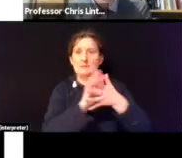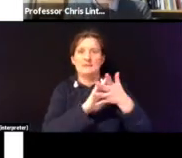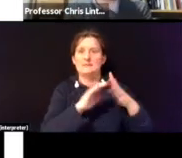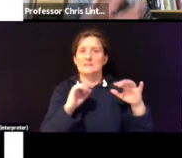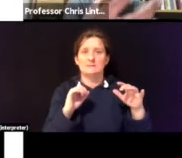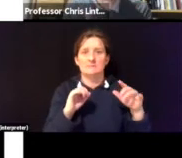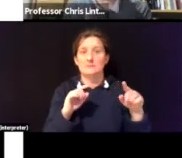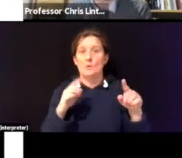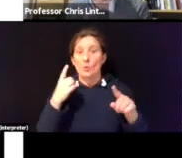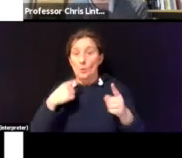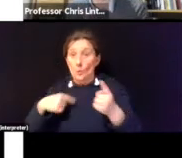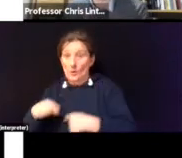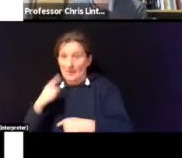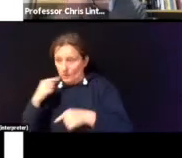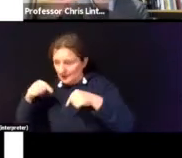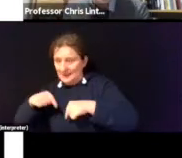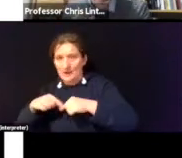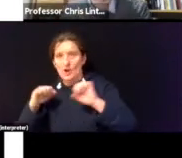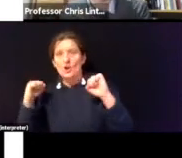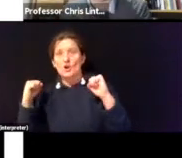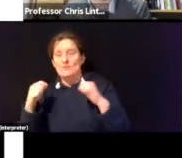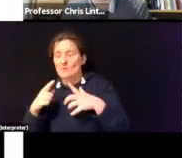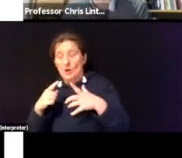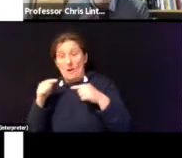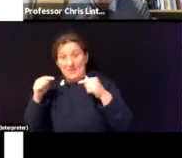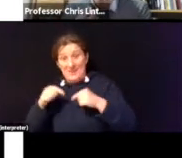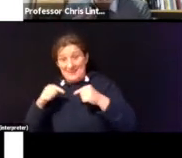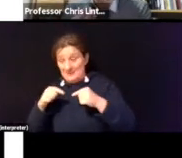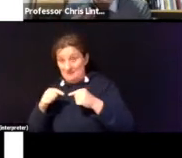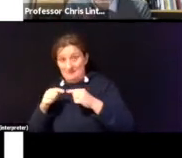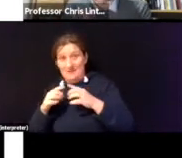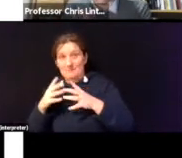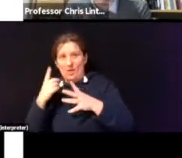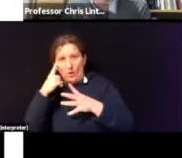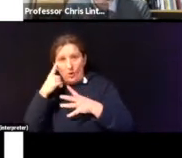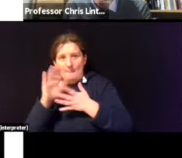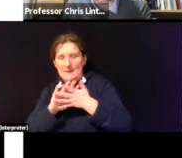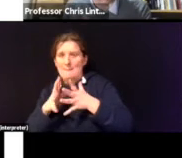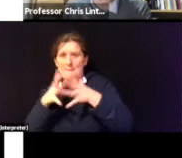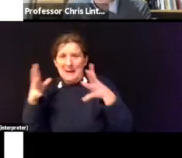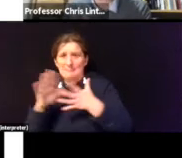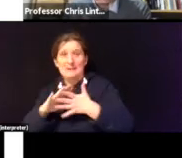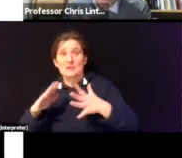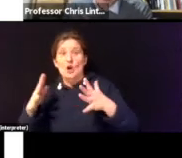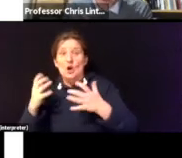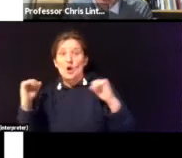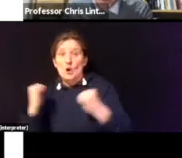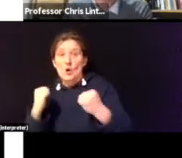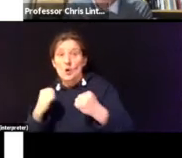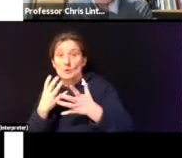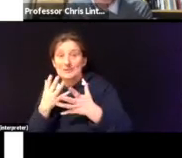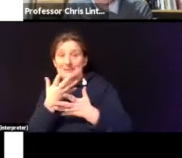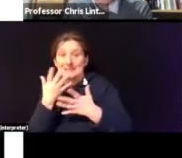gas giant. But look where they are on the graph. They go round their star in a week, 10 days, even less than